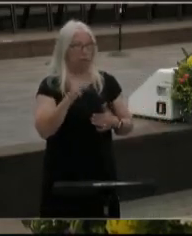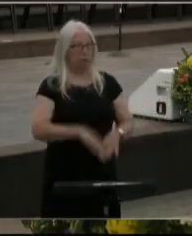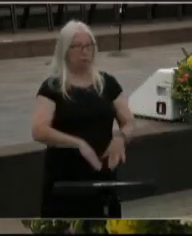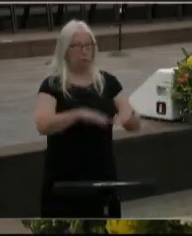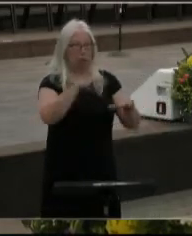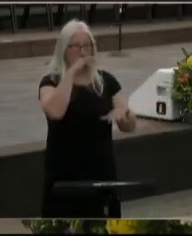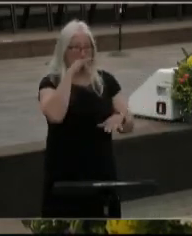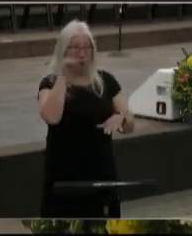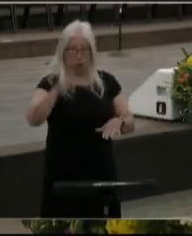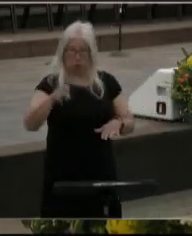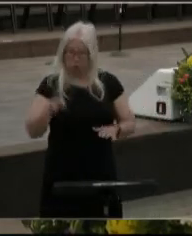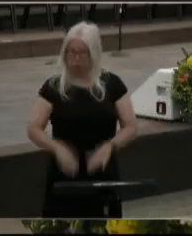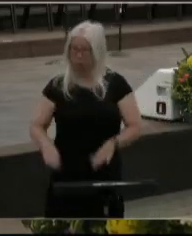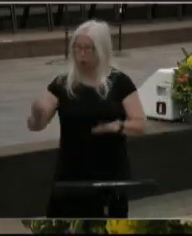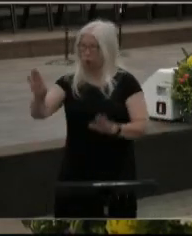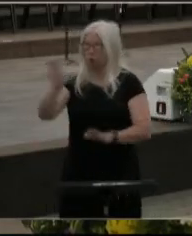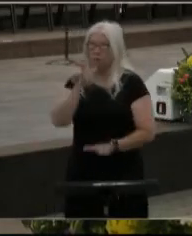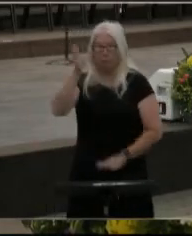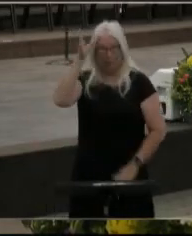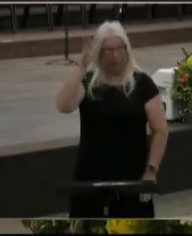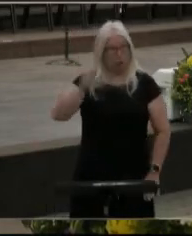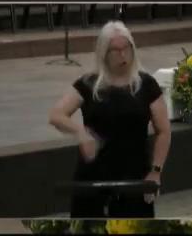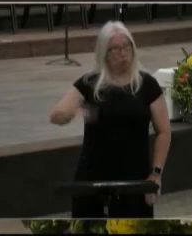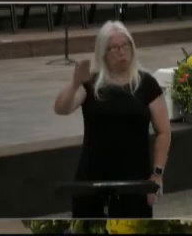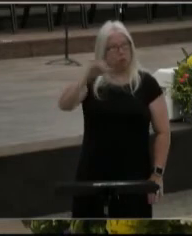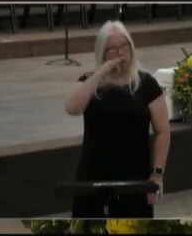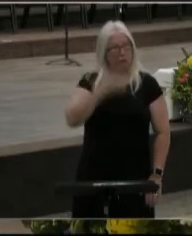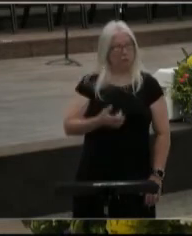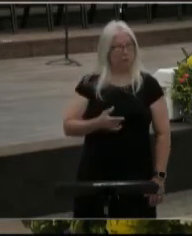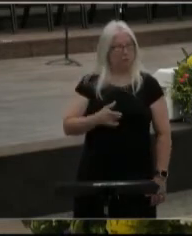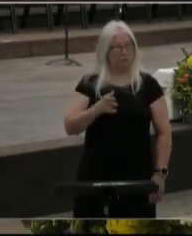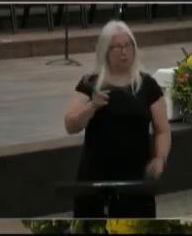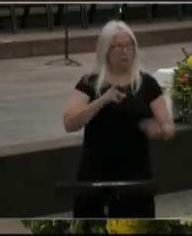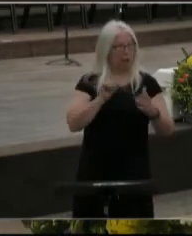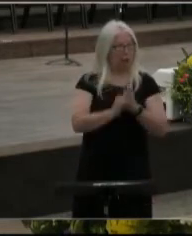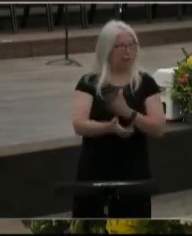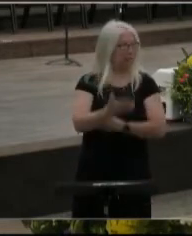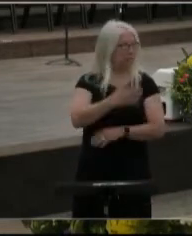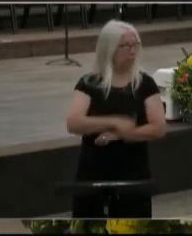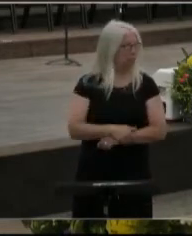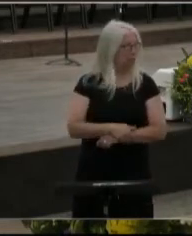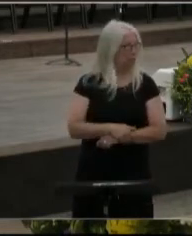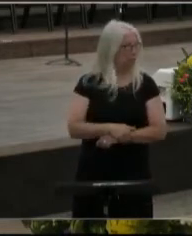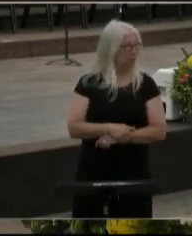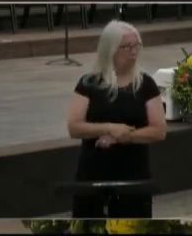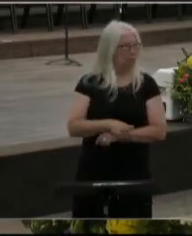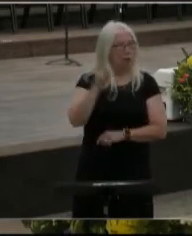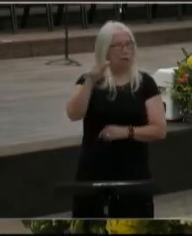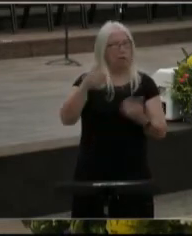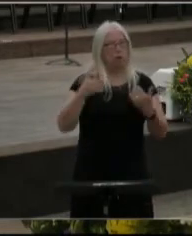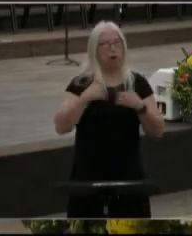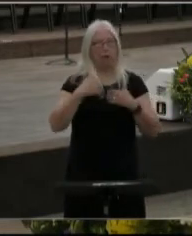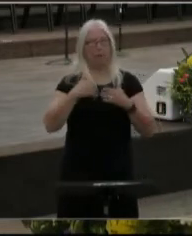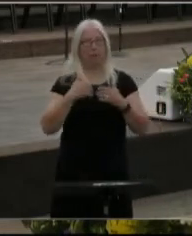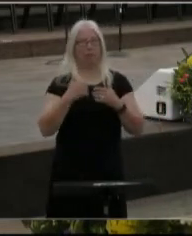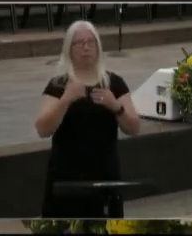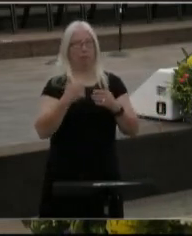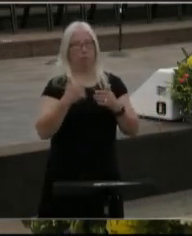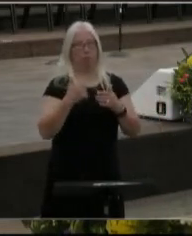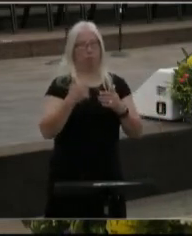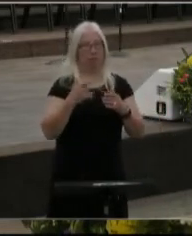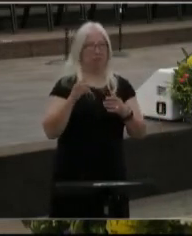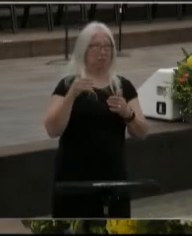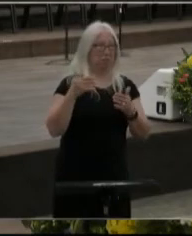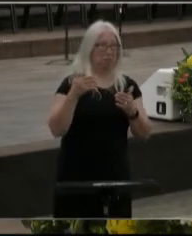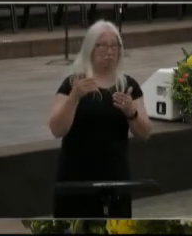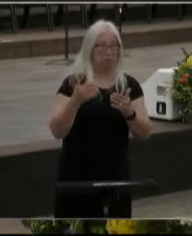your kids. I think you ought to. You're the mom and daddy. Amen. But I'm not going to handle that this morning. But you got to have the latest of this and the latest